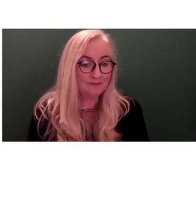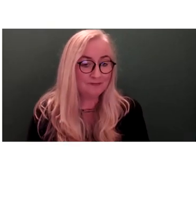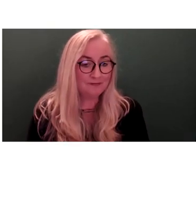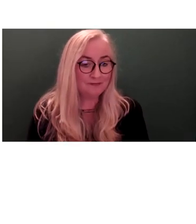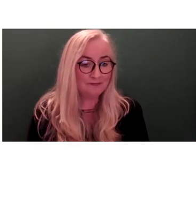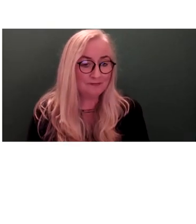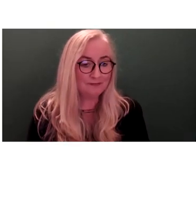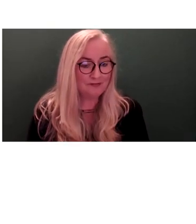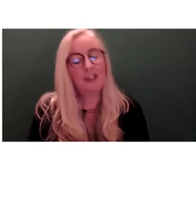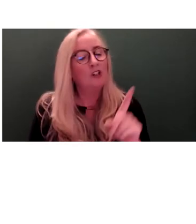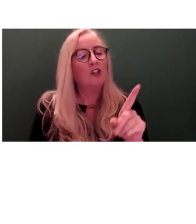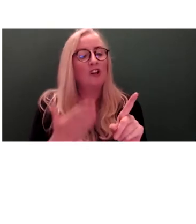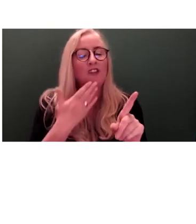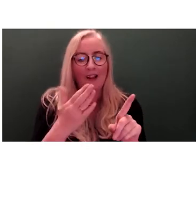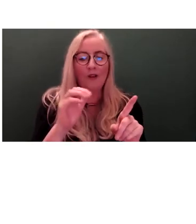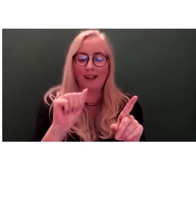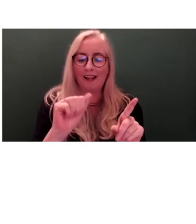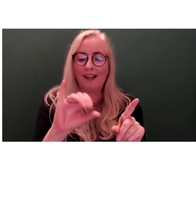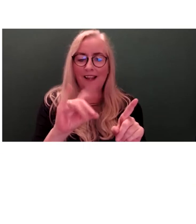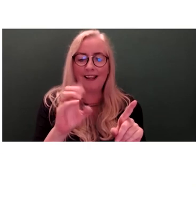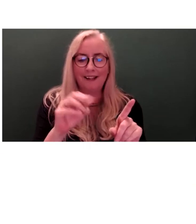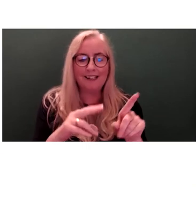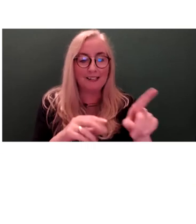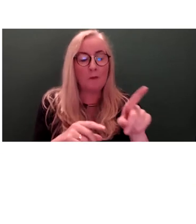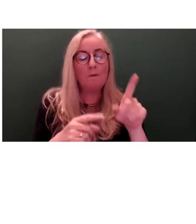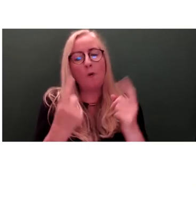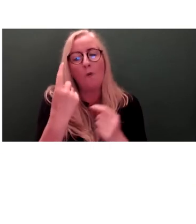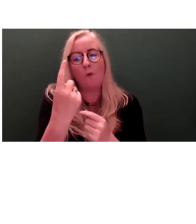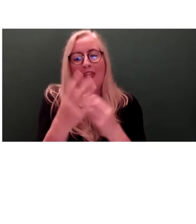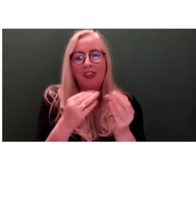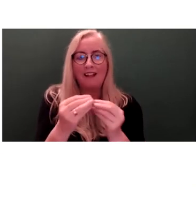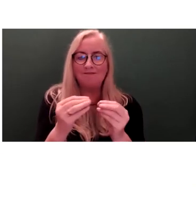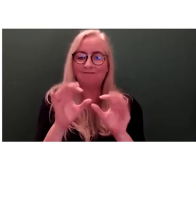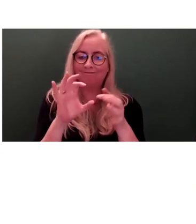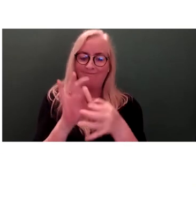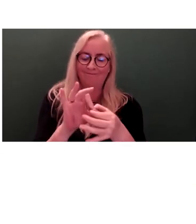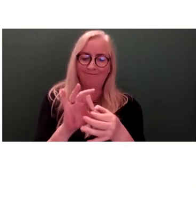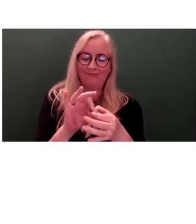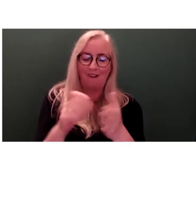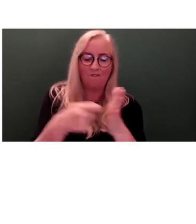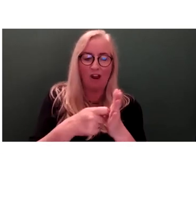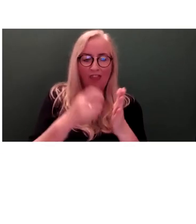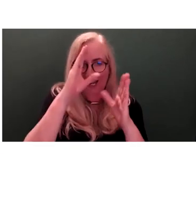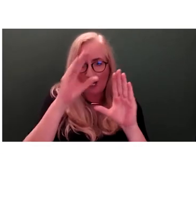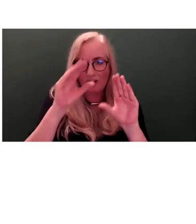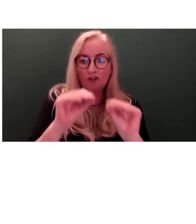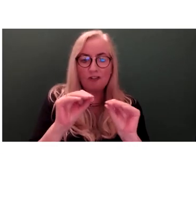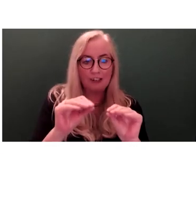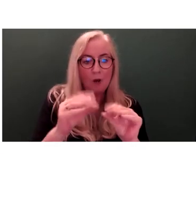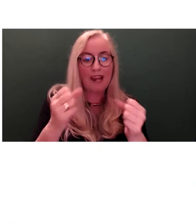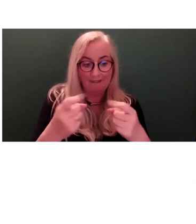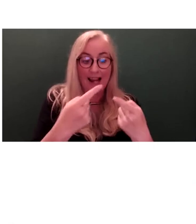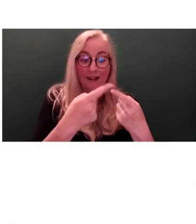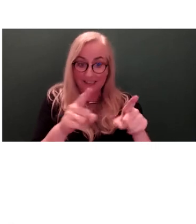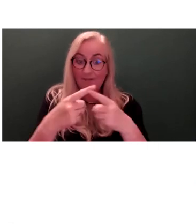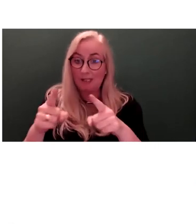I mean, thanks very much, Aideen. I mean, I think one the beauty of further education and training is you have a real diverse mix of,